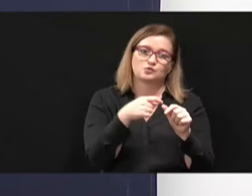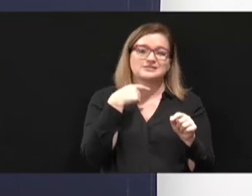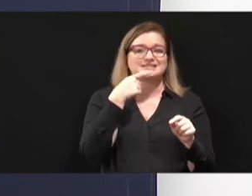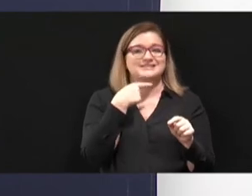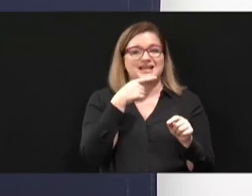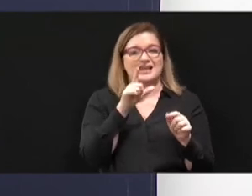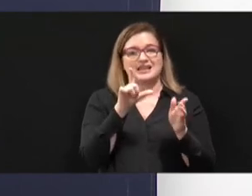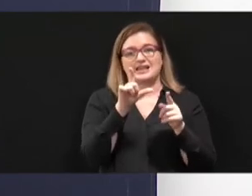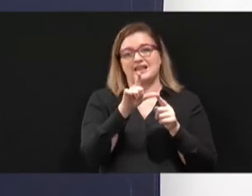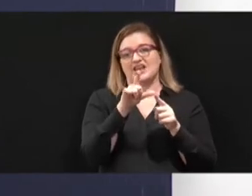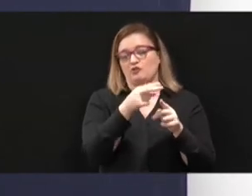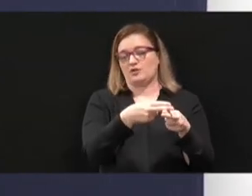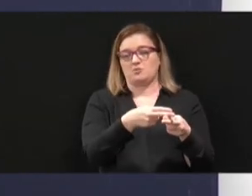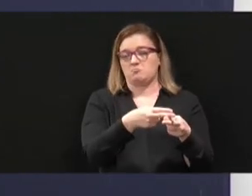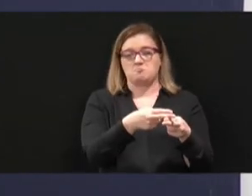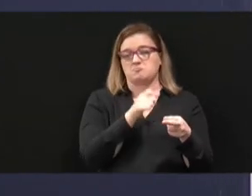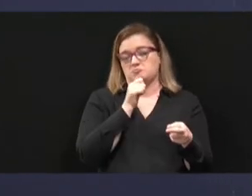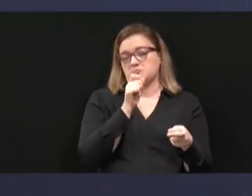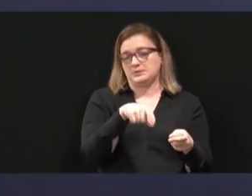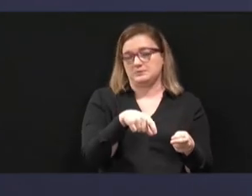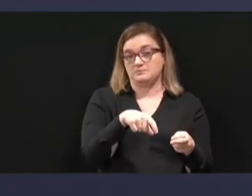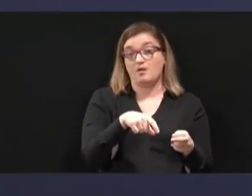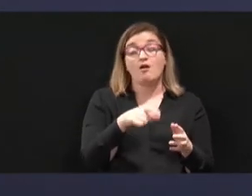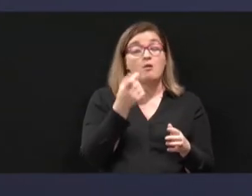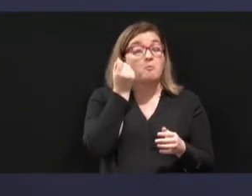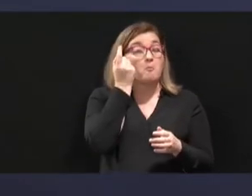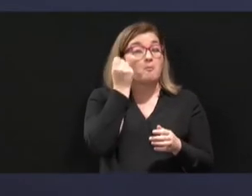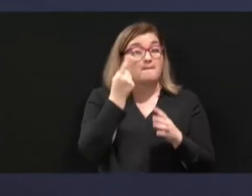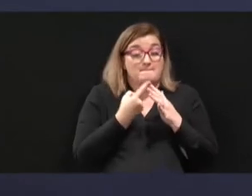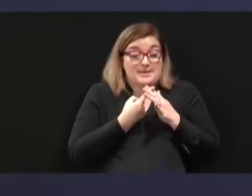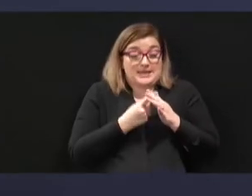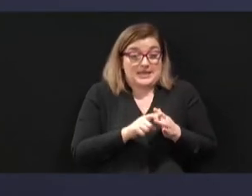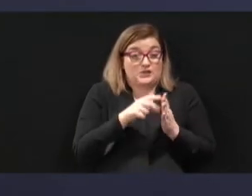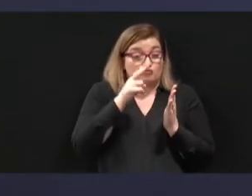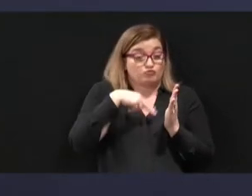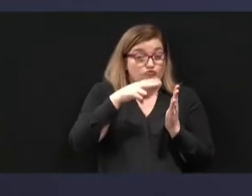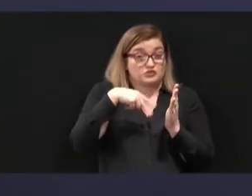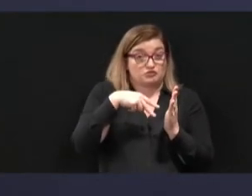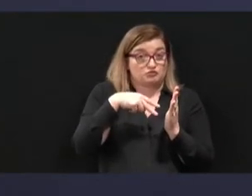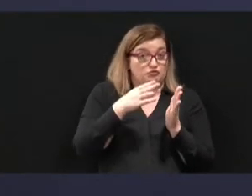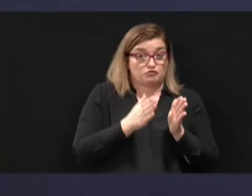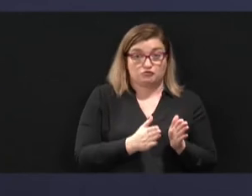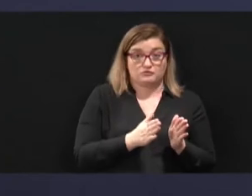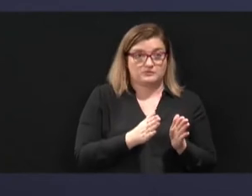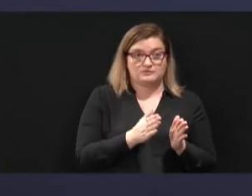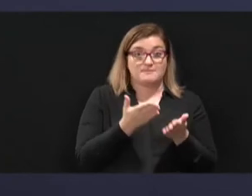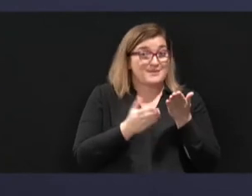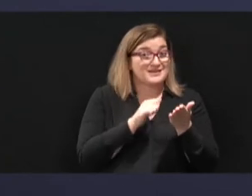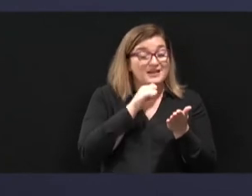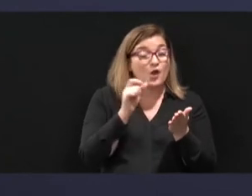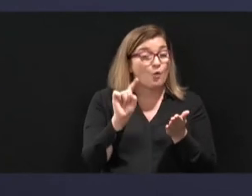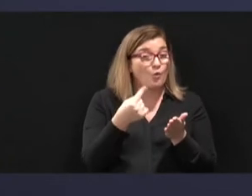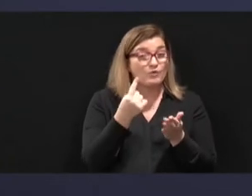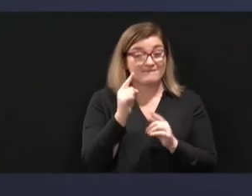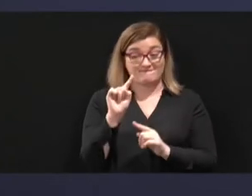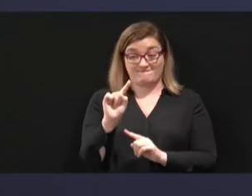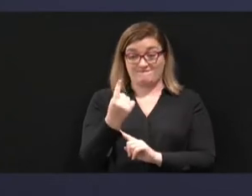name. But for very beginning readers, and again, that might not just be first grade. For example,